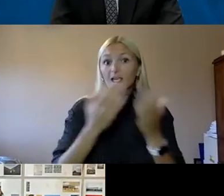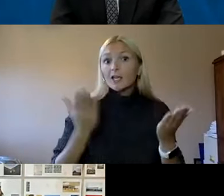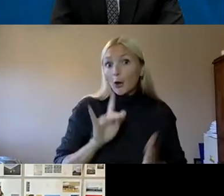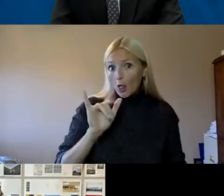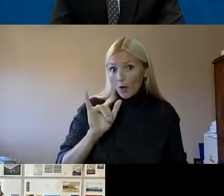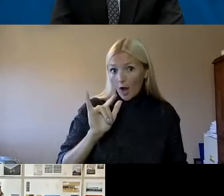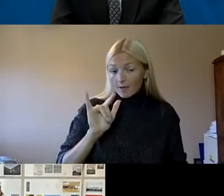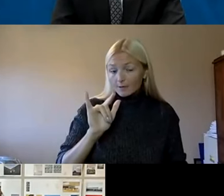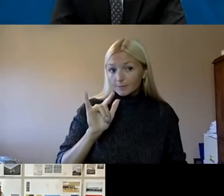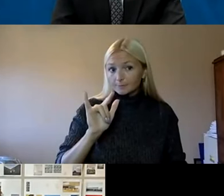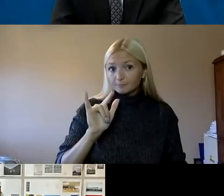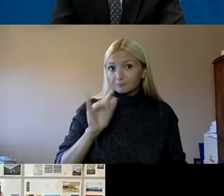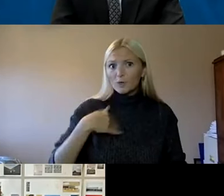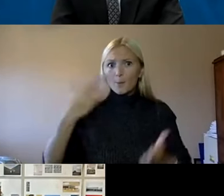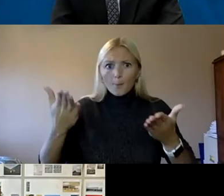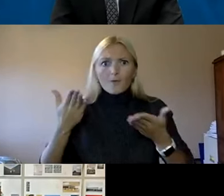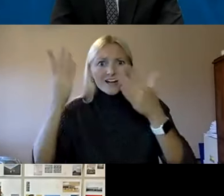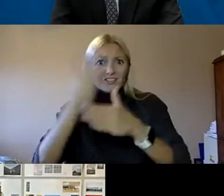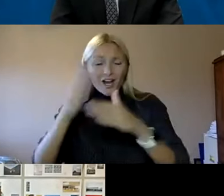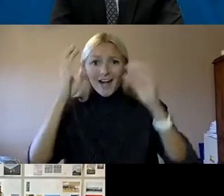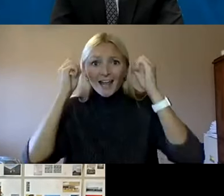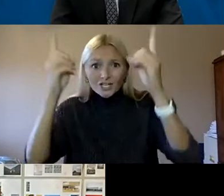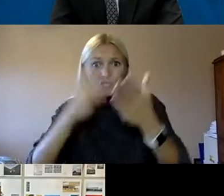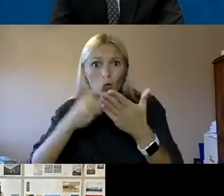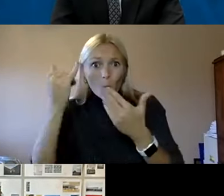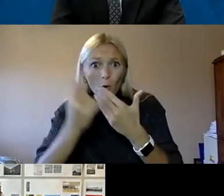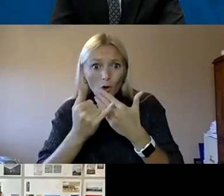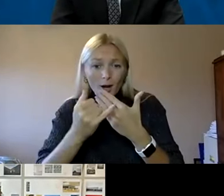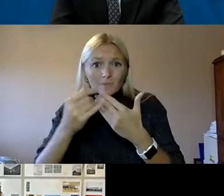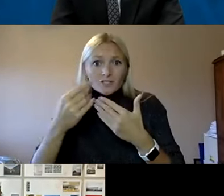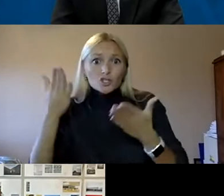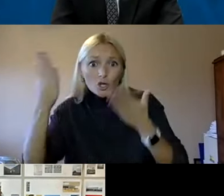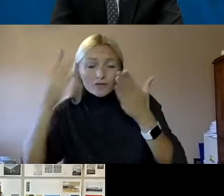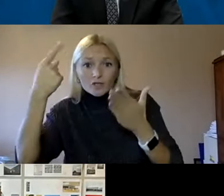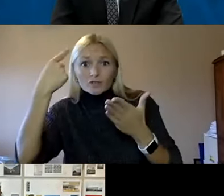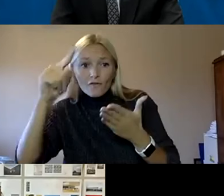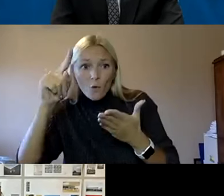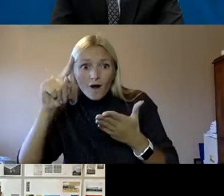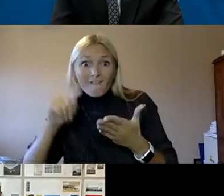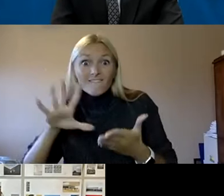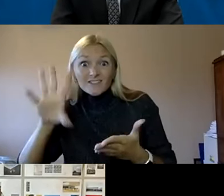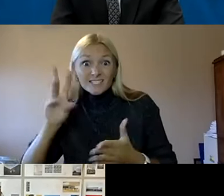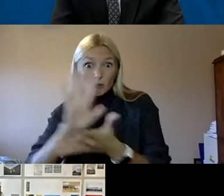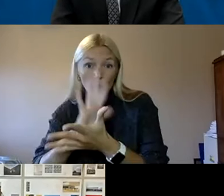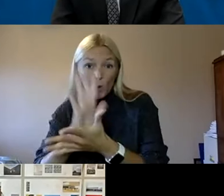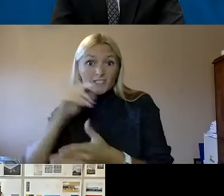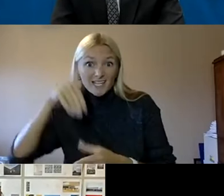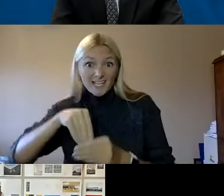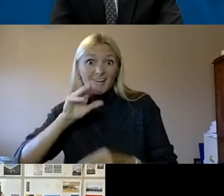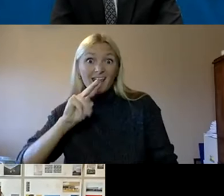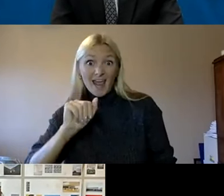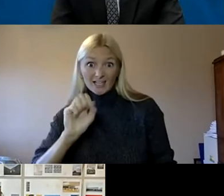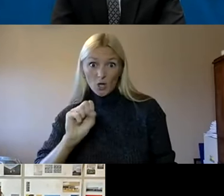Long Island, and we provide shared educational programs and services to the 56 school districts in Nassau